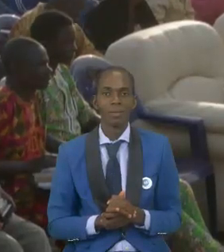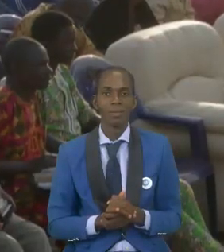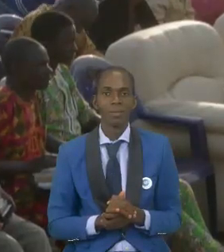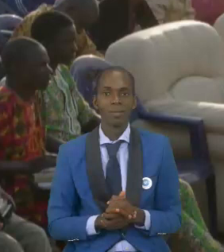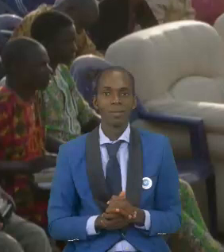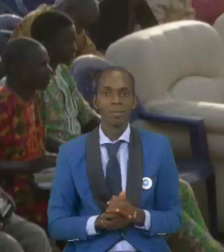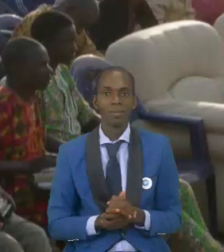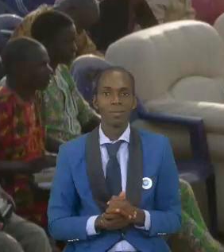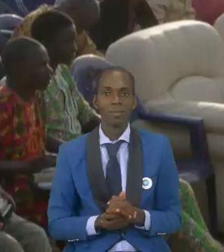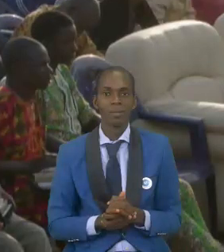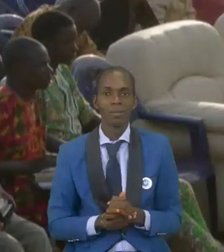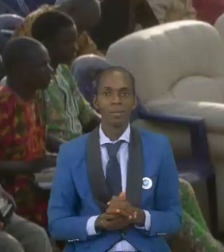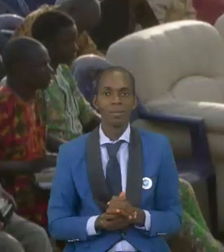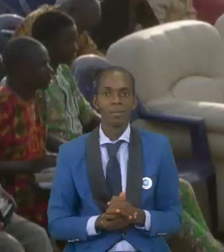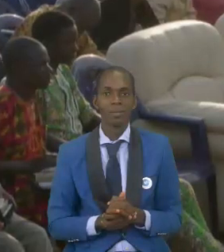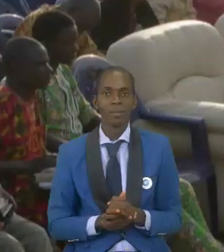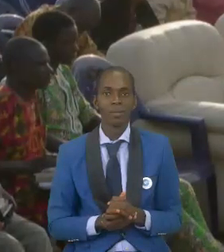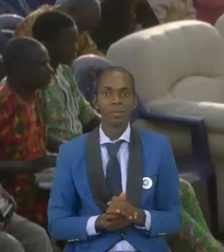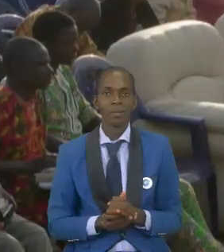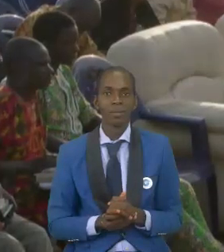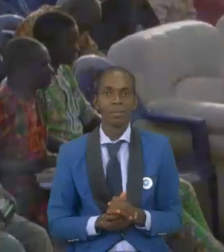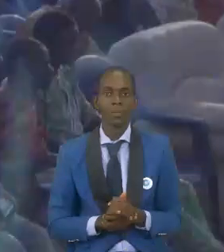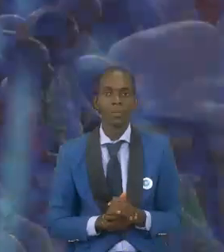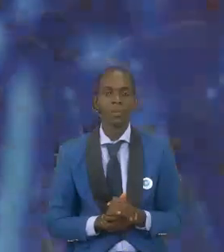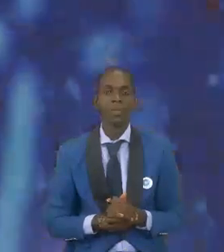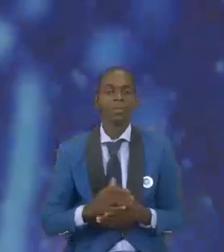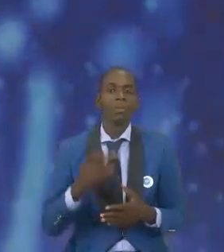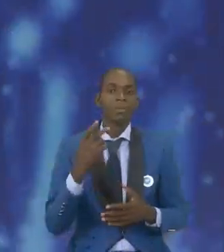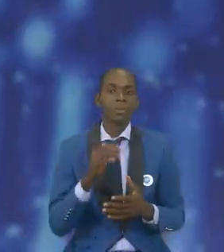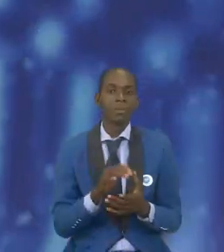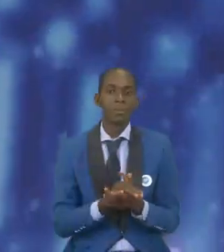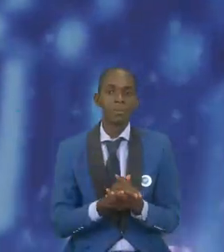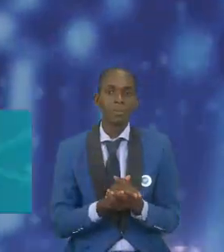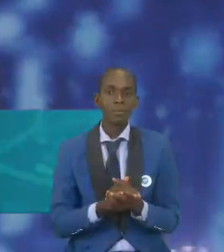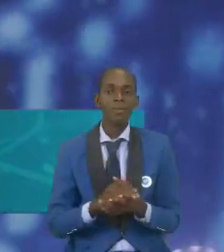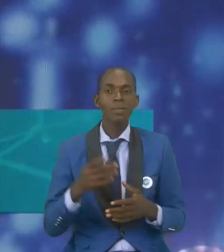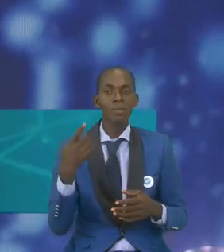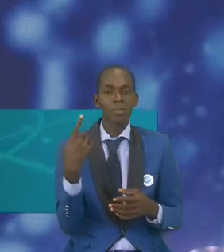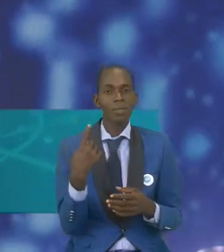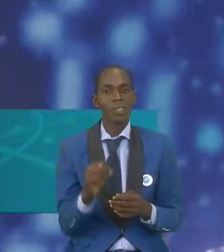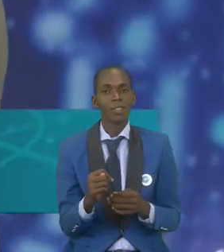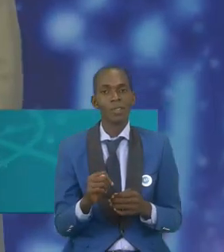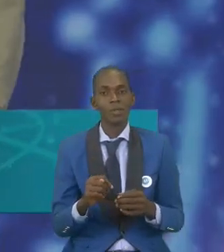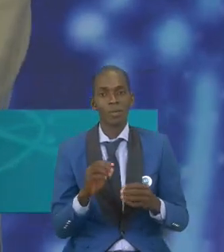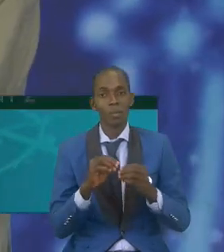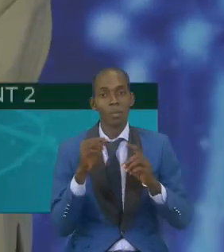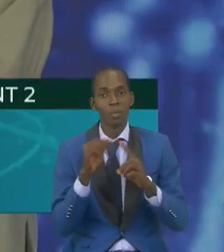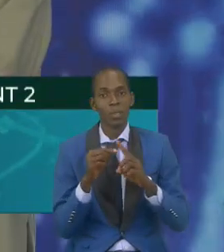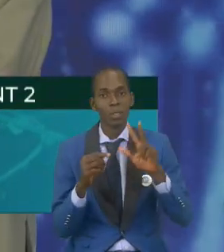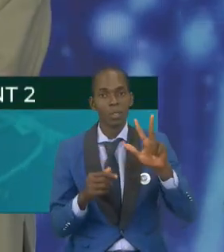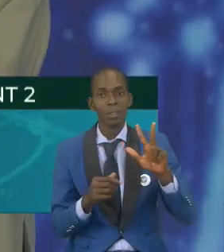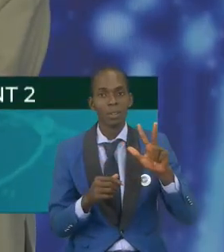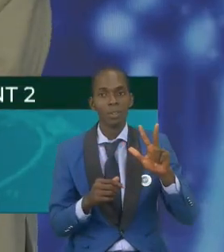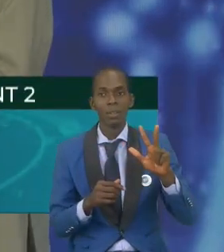We're looking at number three here, the confirmation of undeniable protection. The